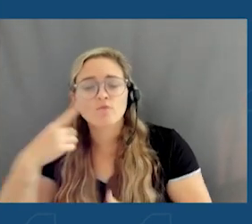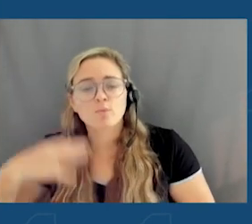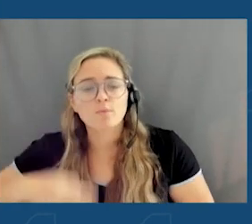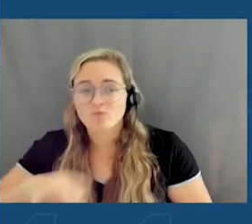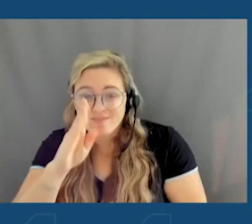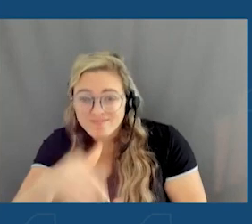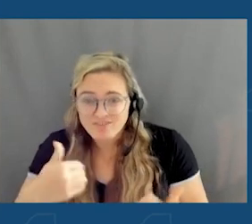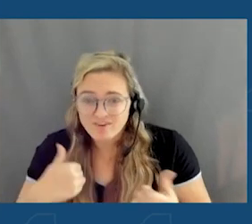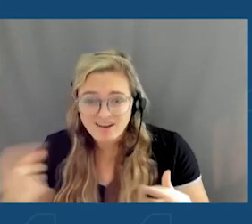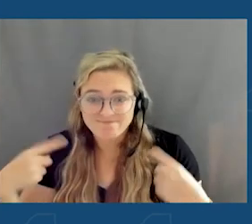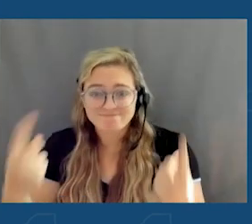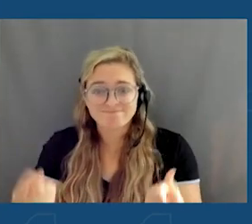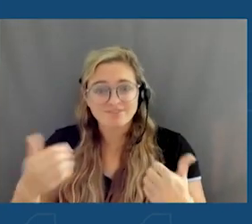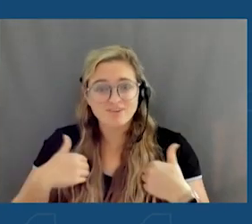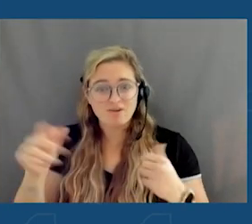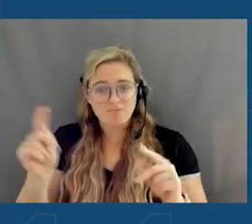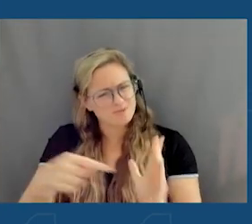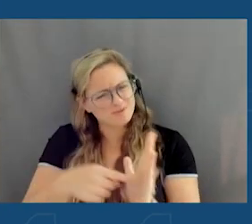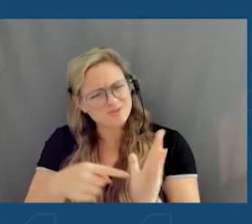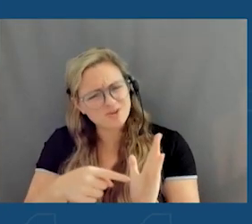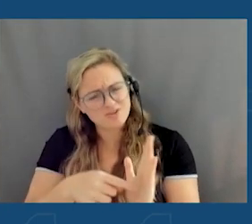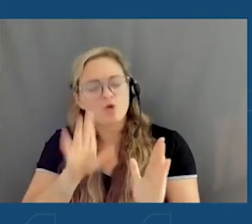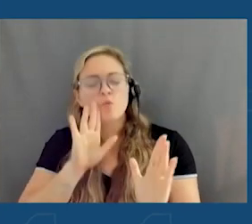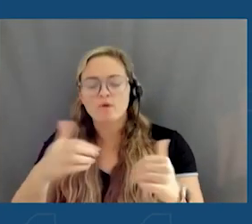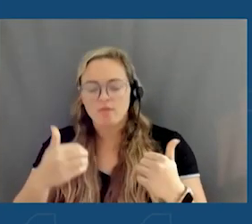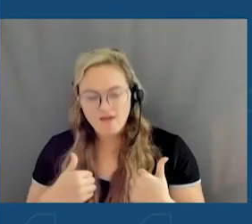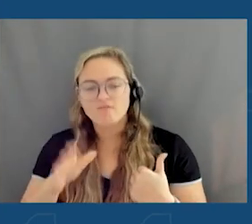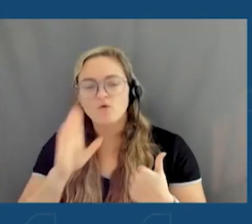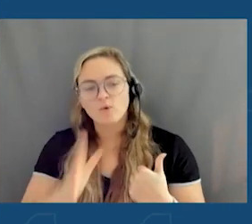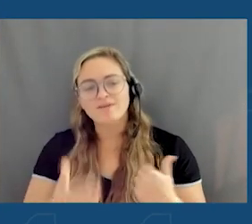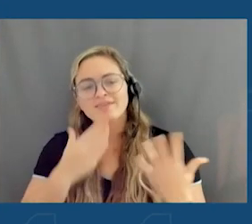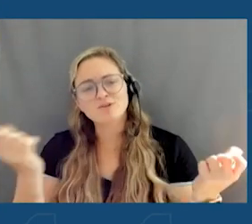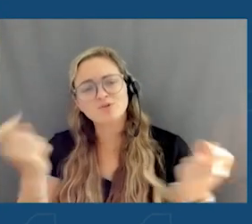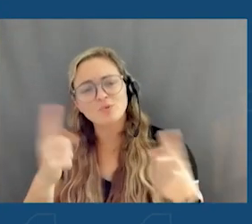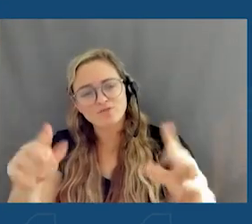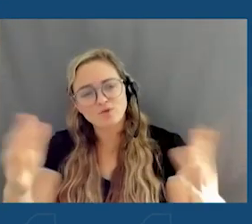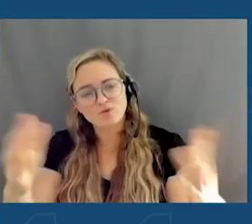that. You young people deserve that, and you're going to get it. Thanks to everyone here.